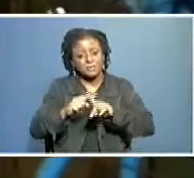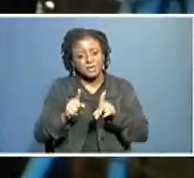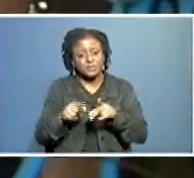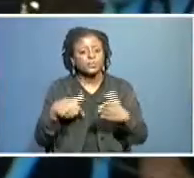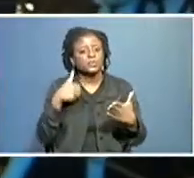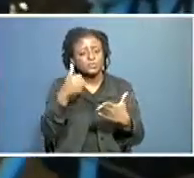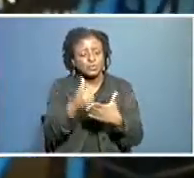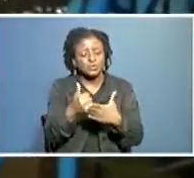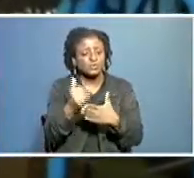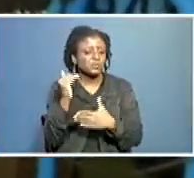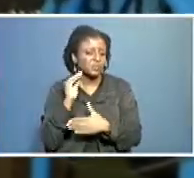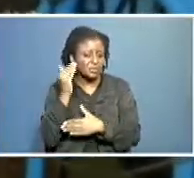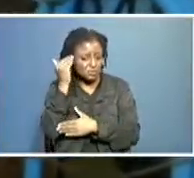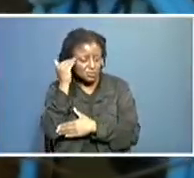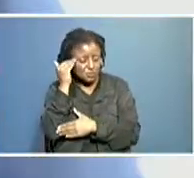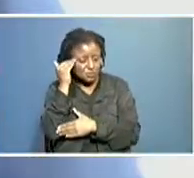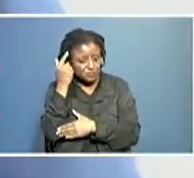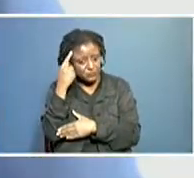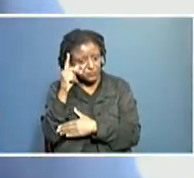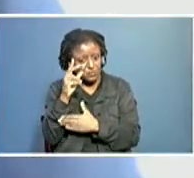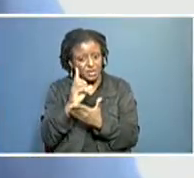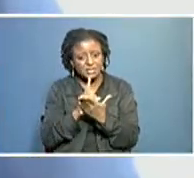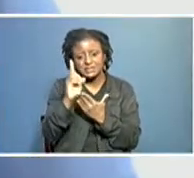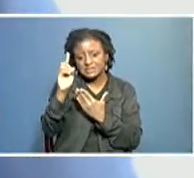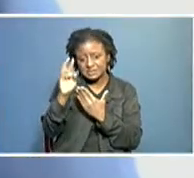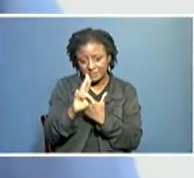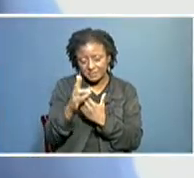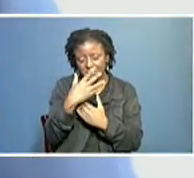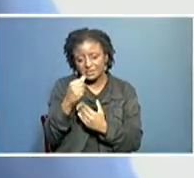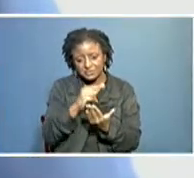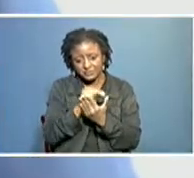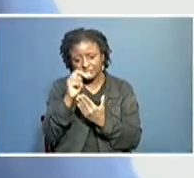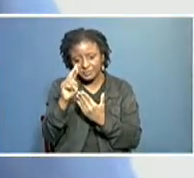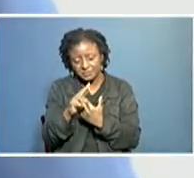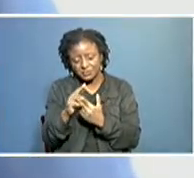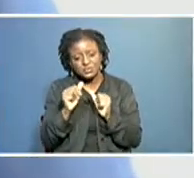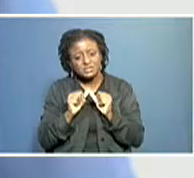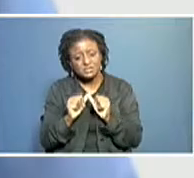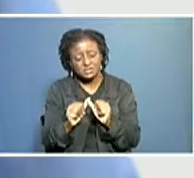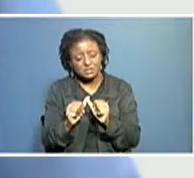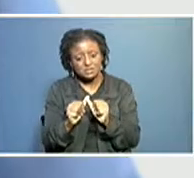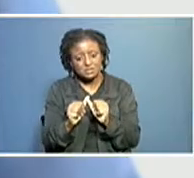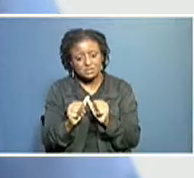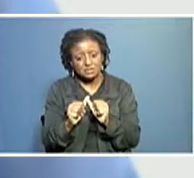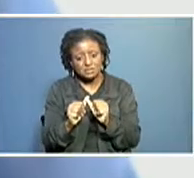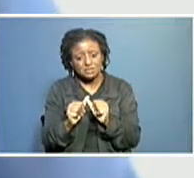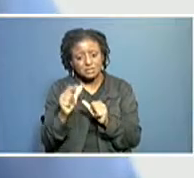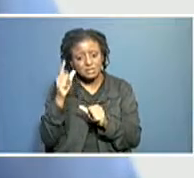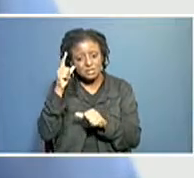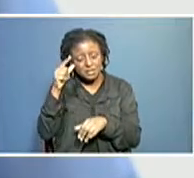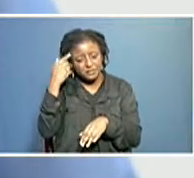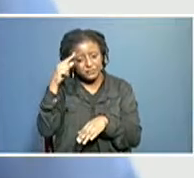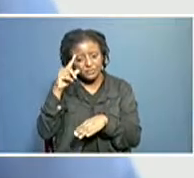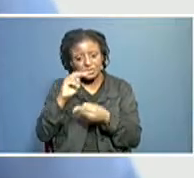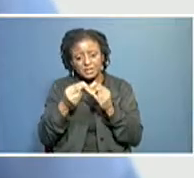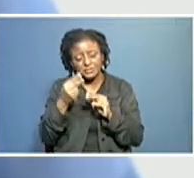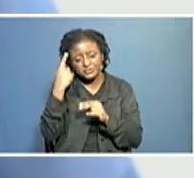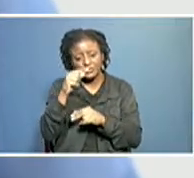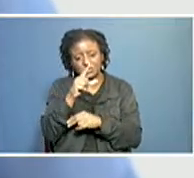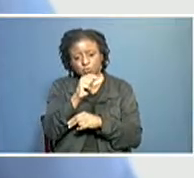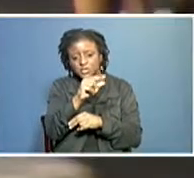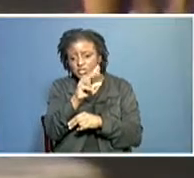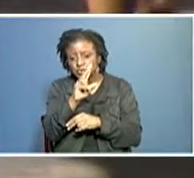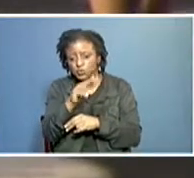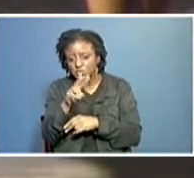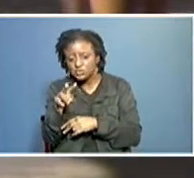for December and November, we're still looking for numbers for 2022. We're early days